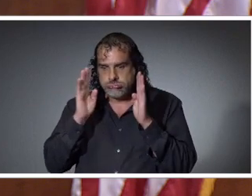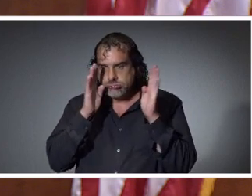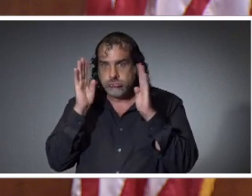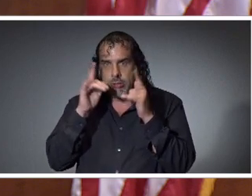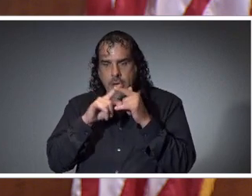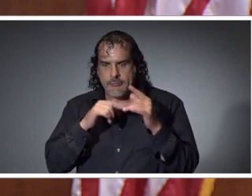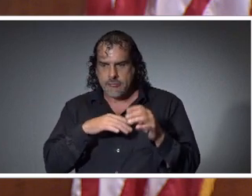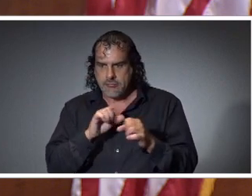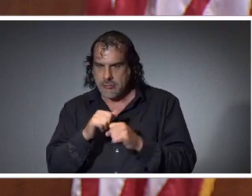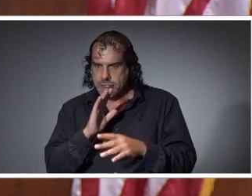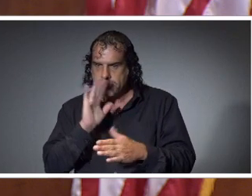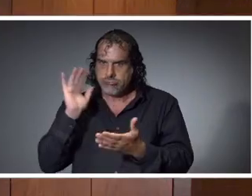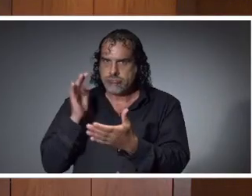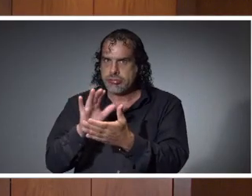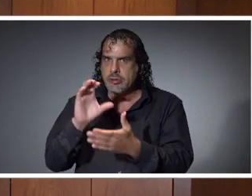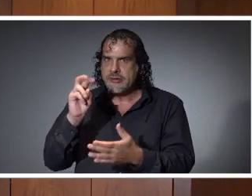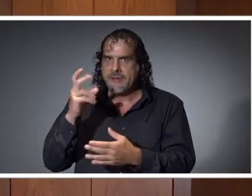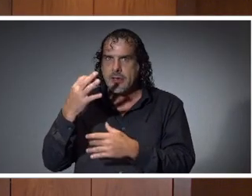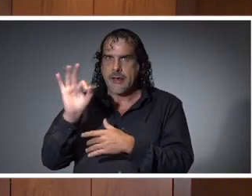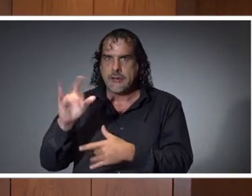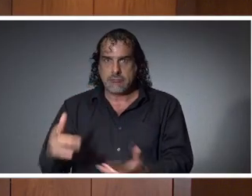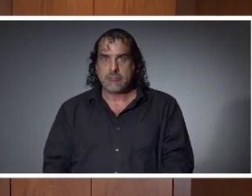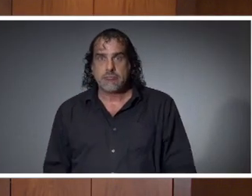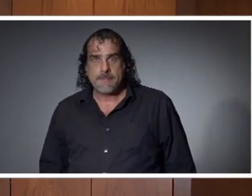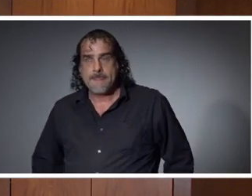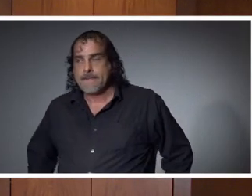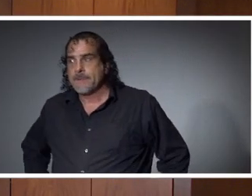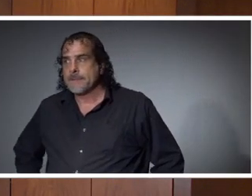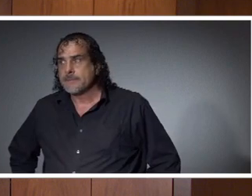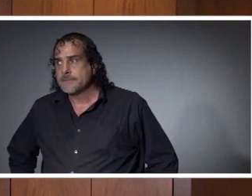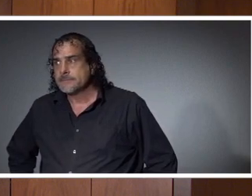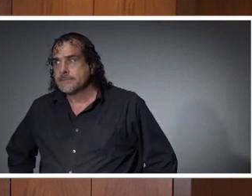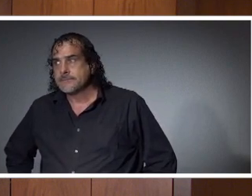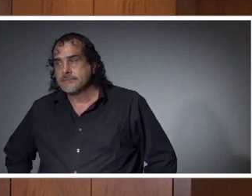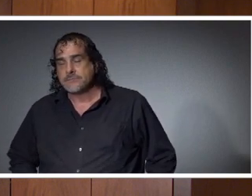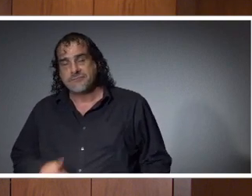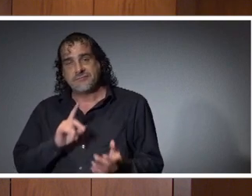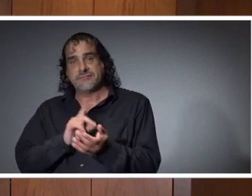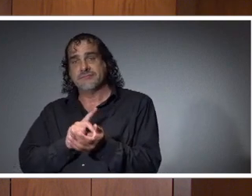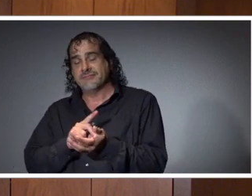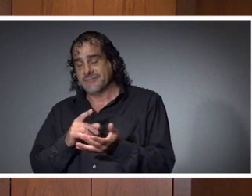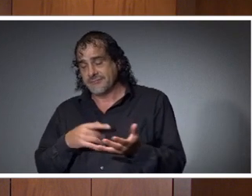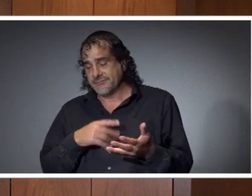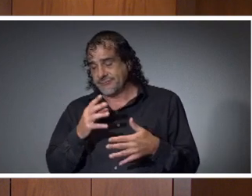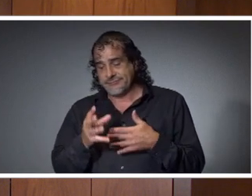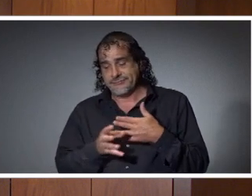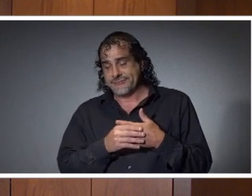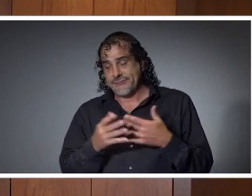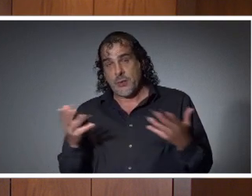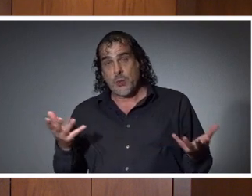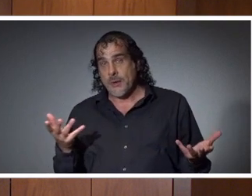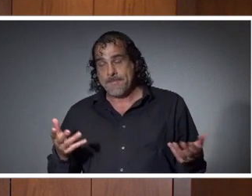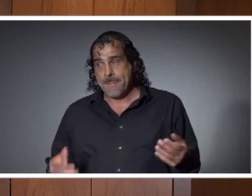monitoring of COVID-19. Yeah. Well, the only thing I'll add is, you know, we still